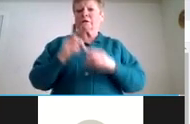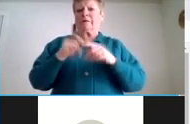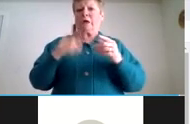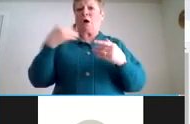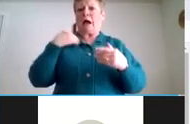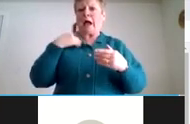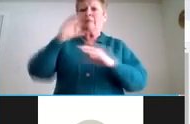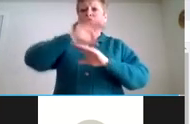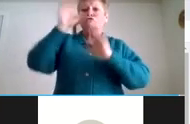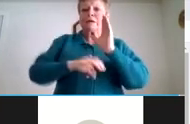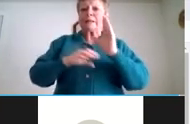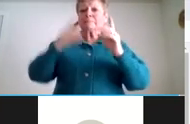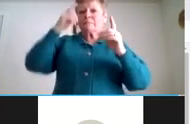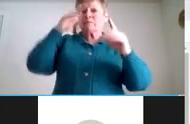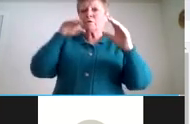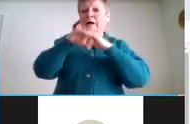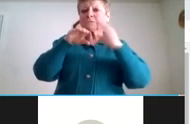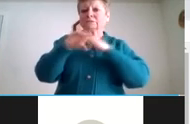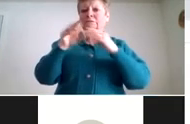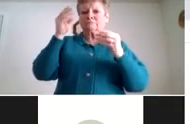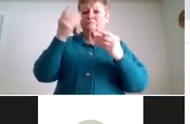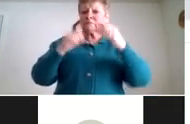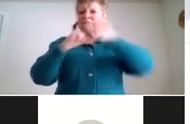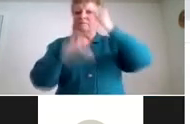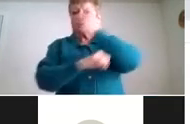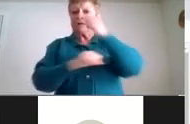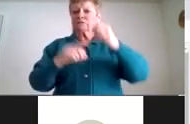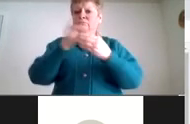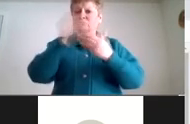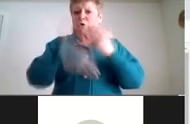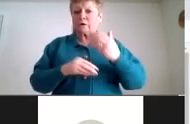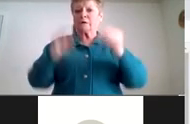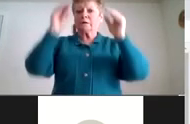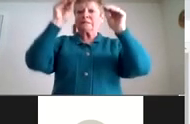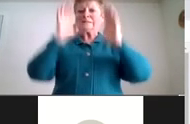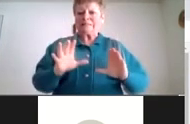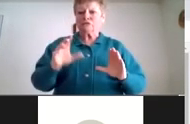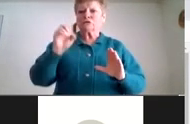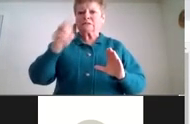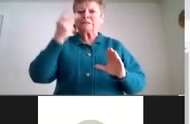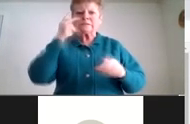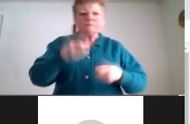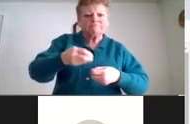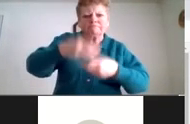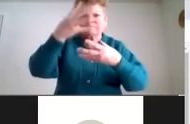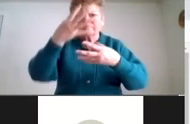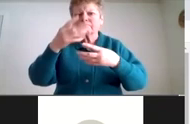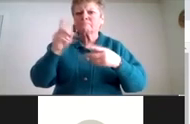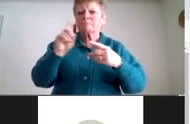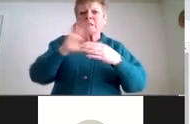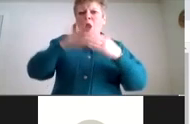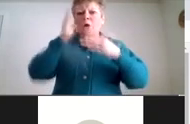curriculum connections for the Rick Hansen Foundation school program, teachers can look for specific curriculum outcomes in their course